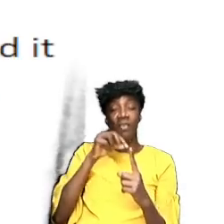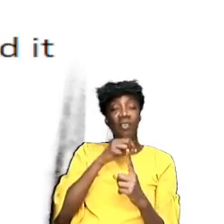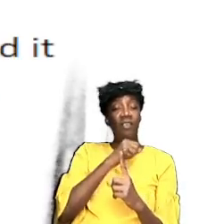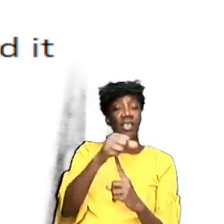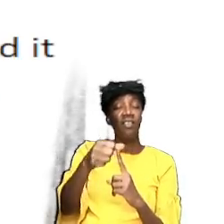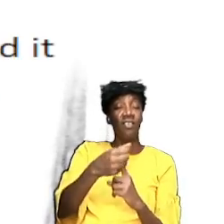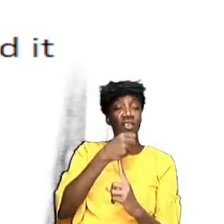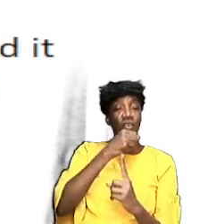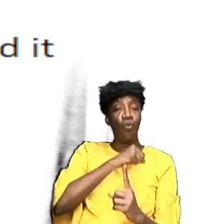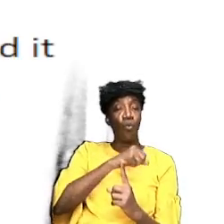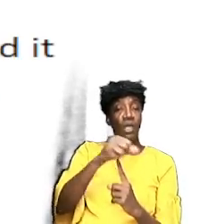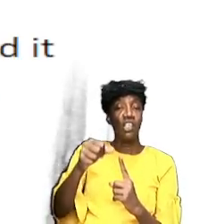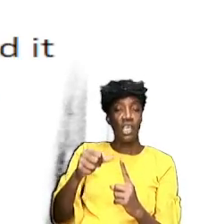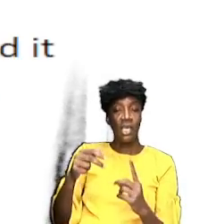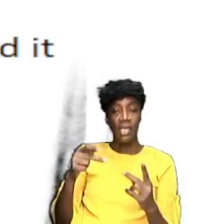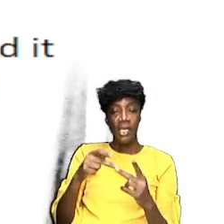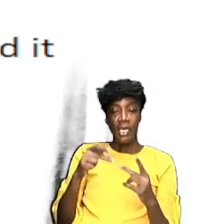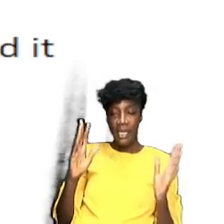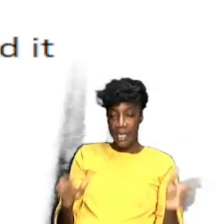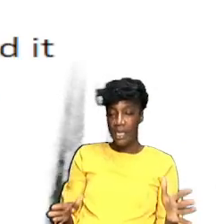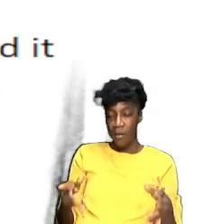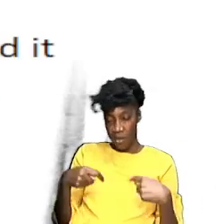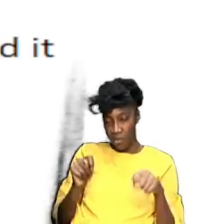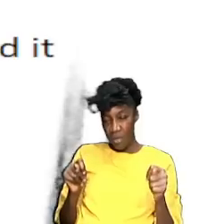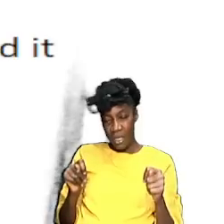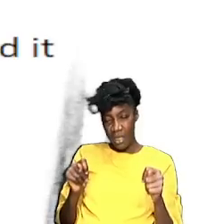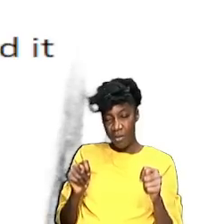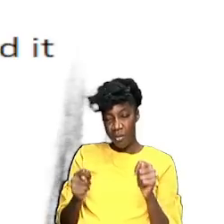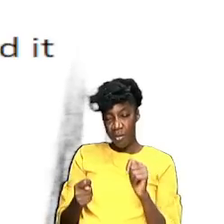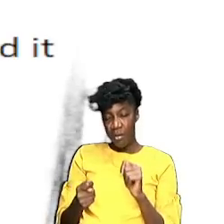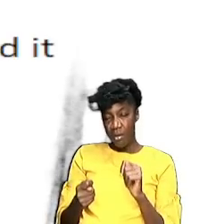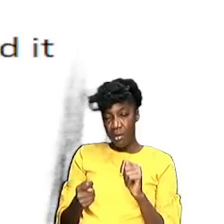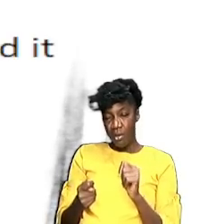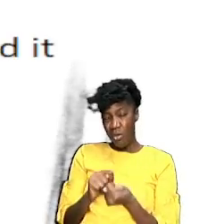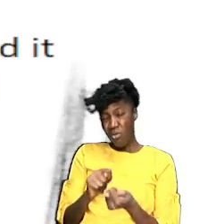situation. So the enemy come and try to trouble your mind and say, boy,